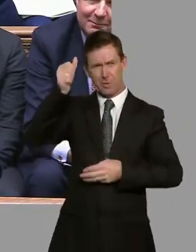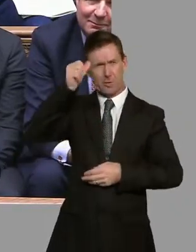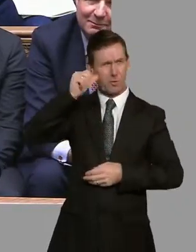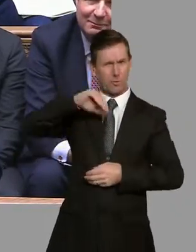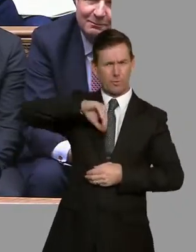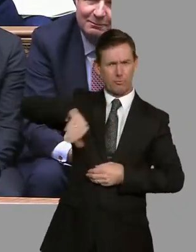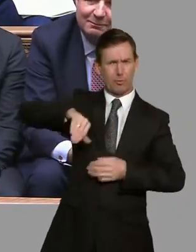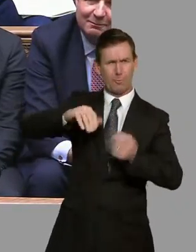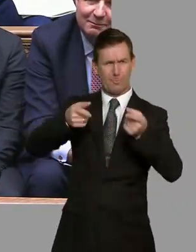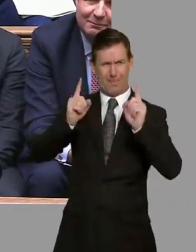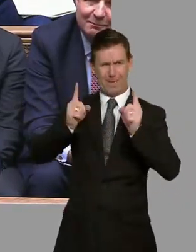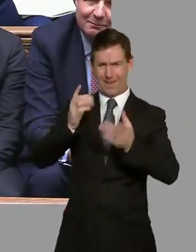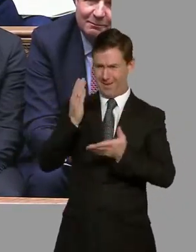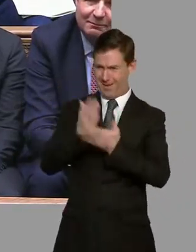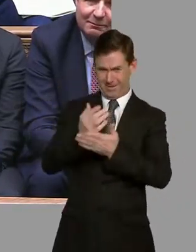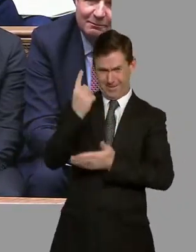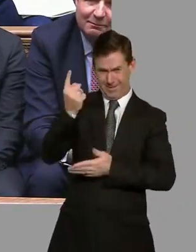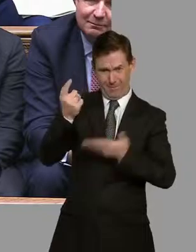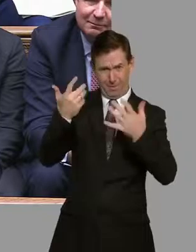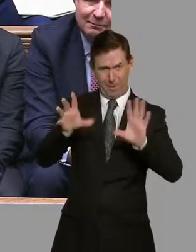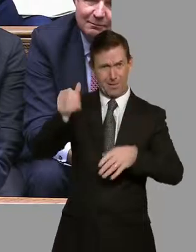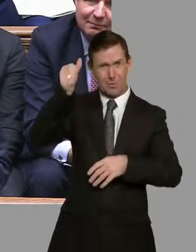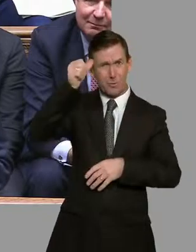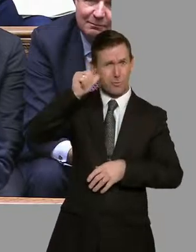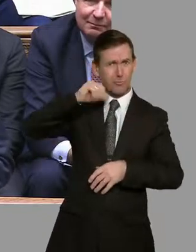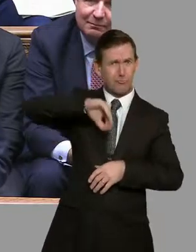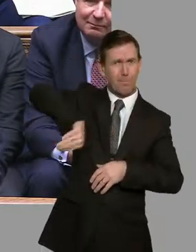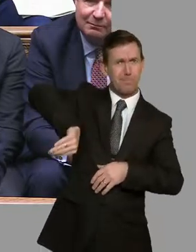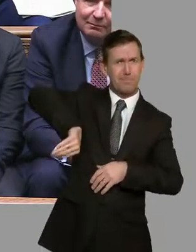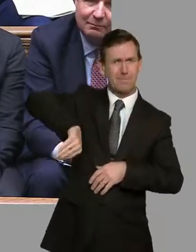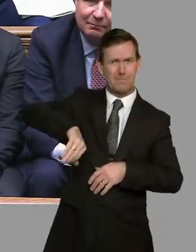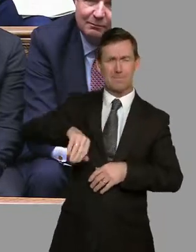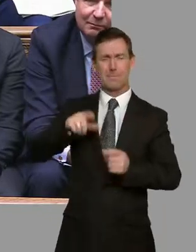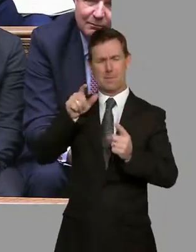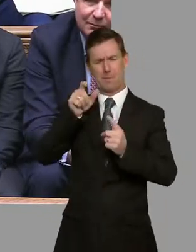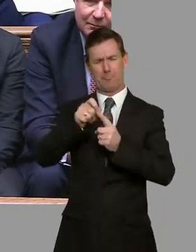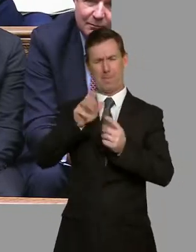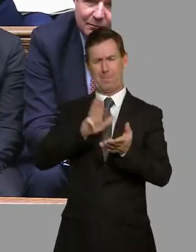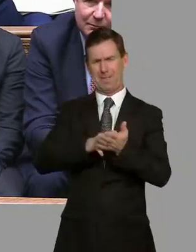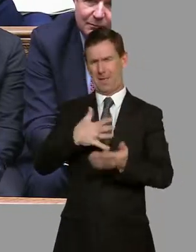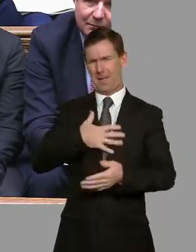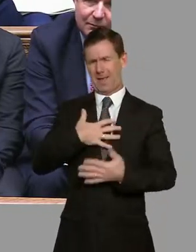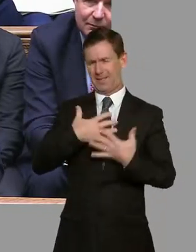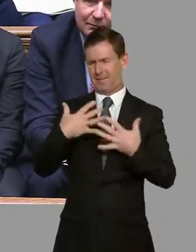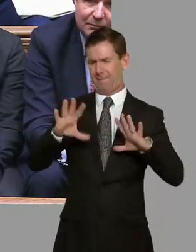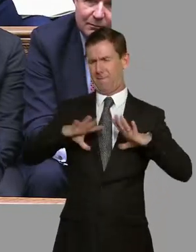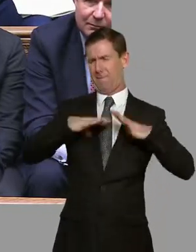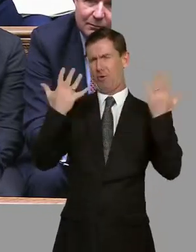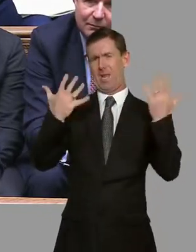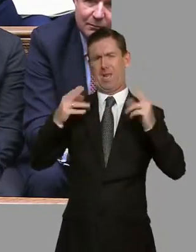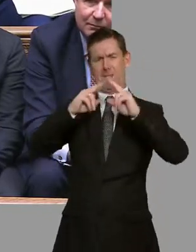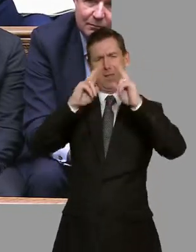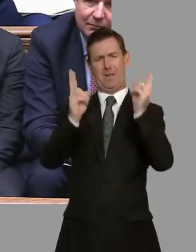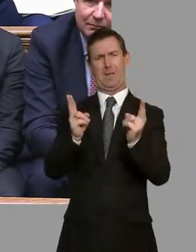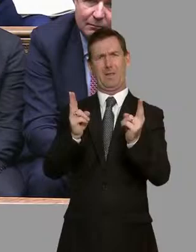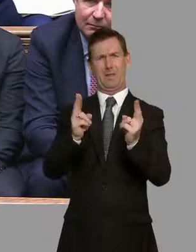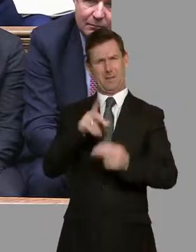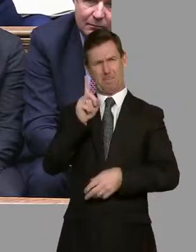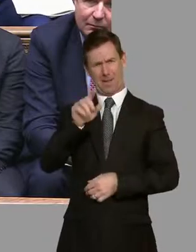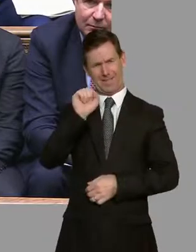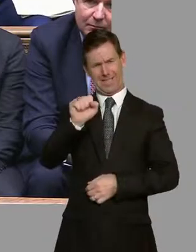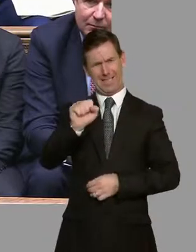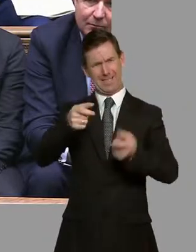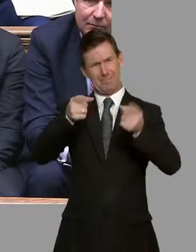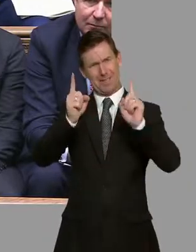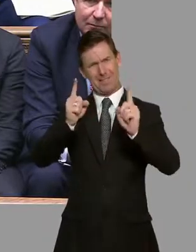in free accommodation, but does he really think it's appropriate that his minister is being given free housing by the political allies